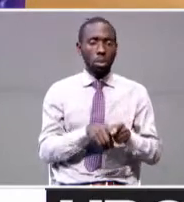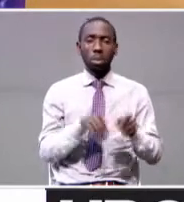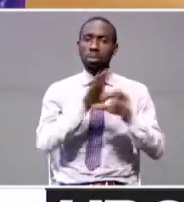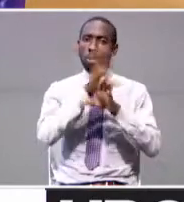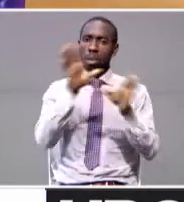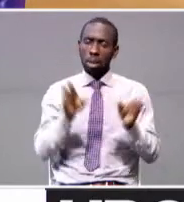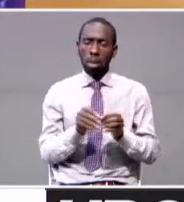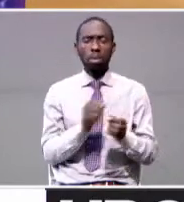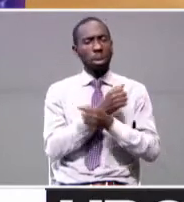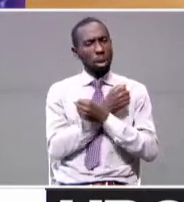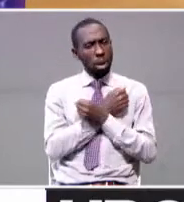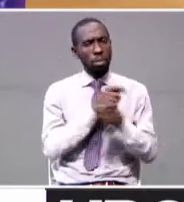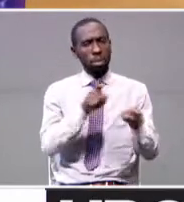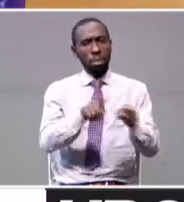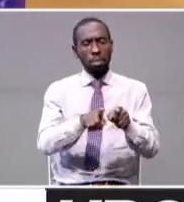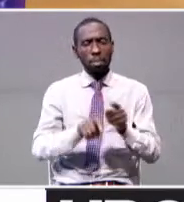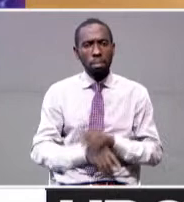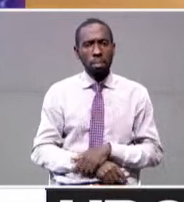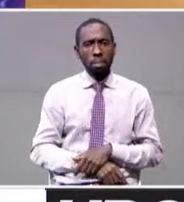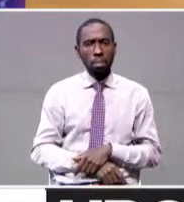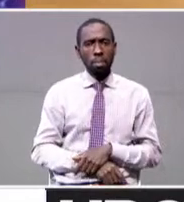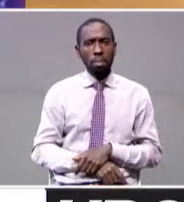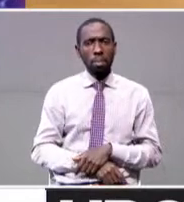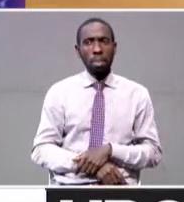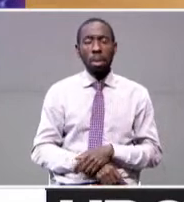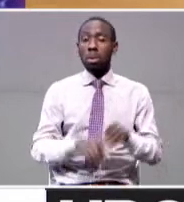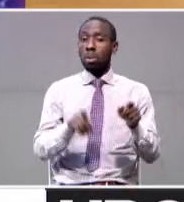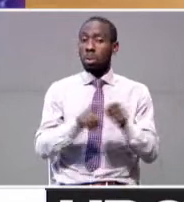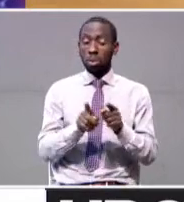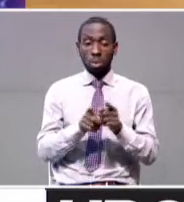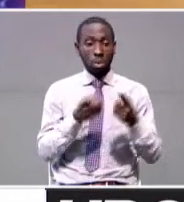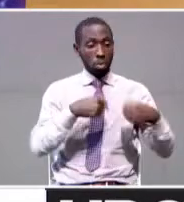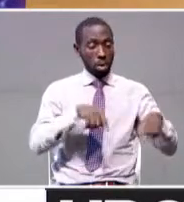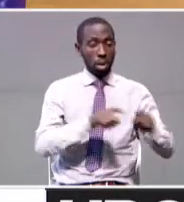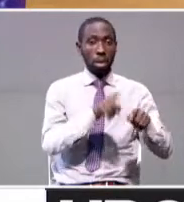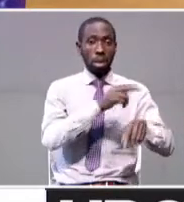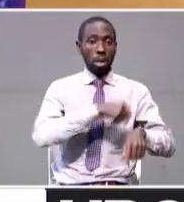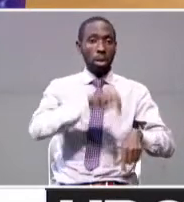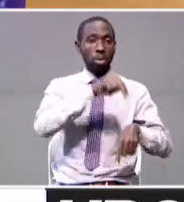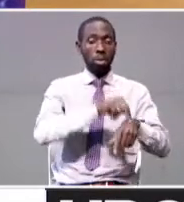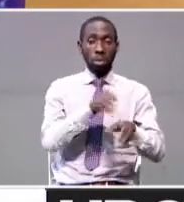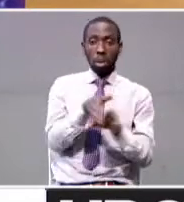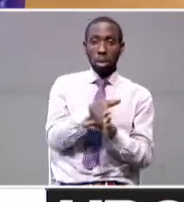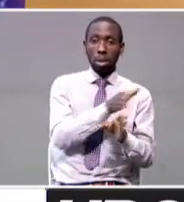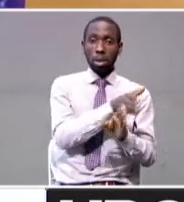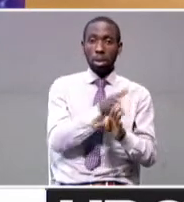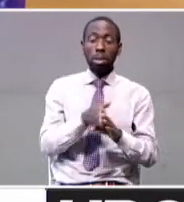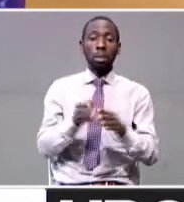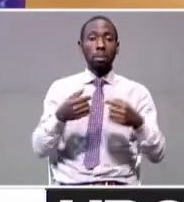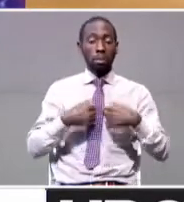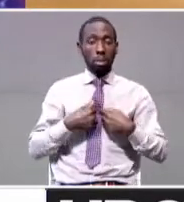ate tujagale. Tujagale ate ffe ngaba national guidance kati tuli ku national